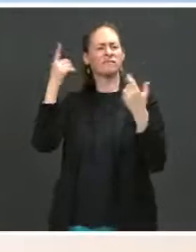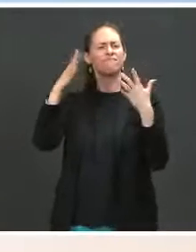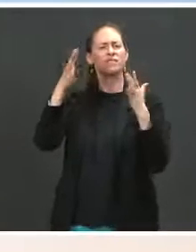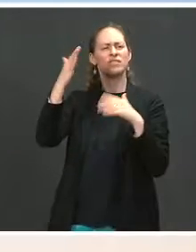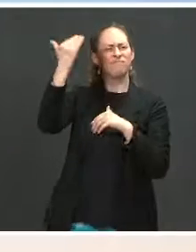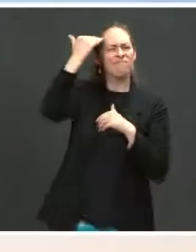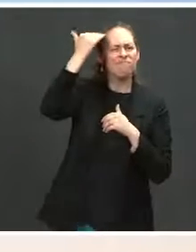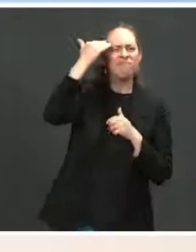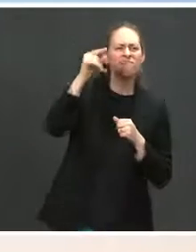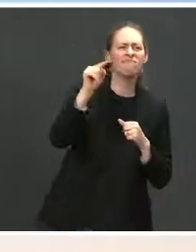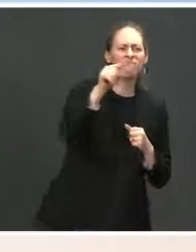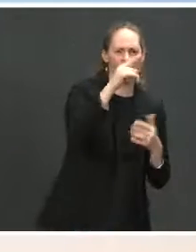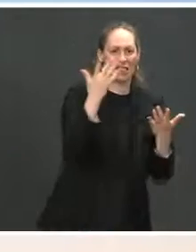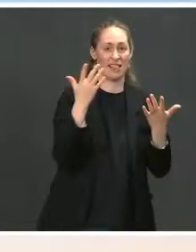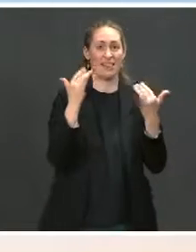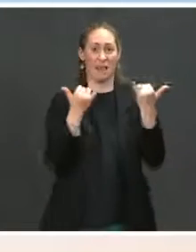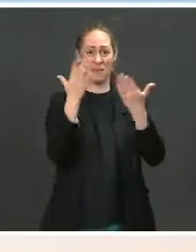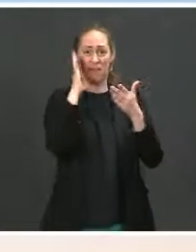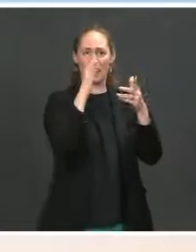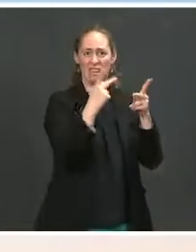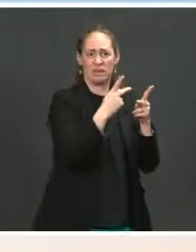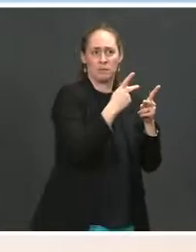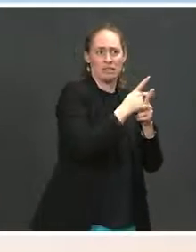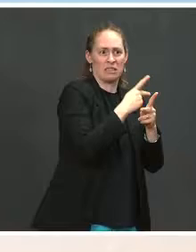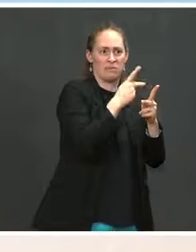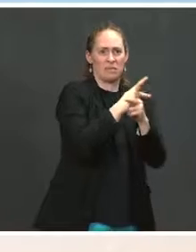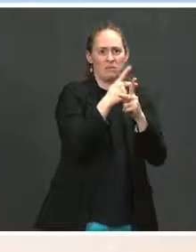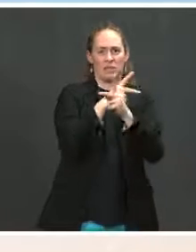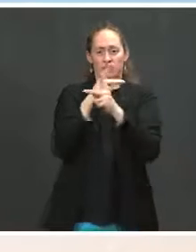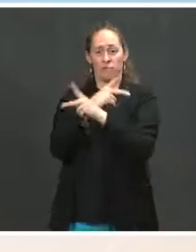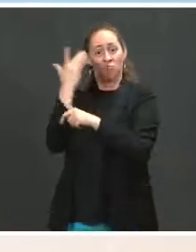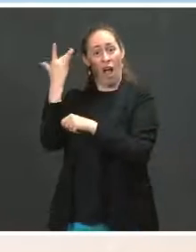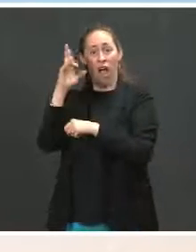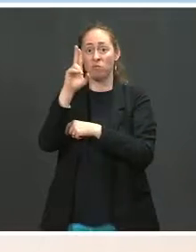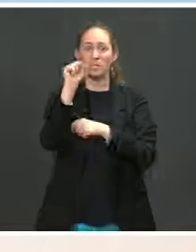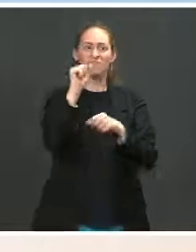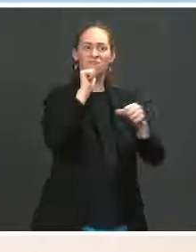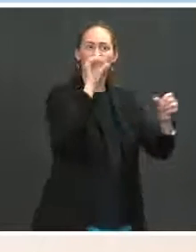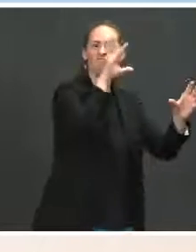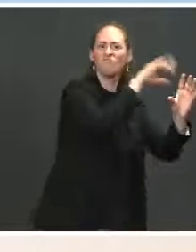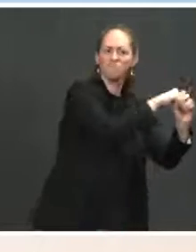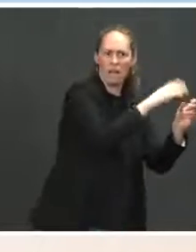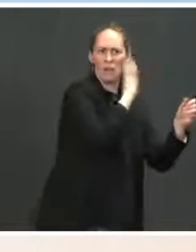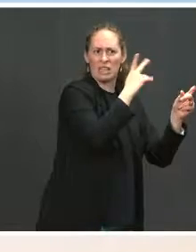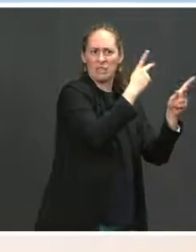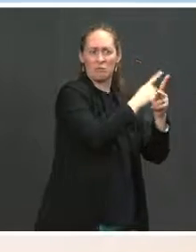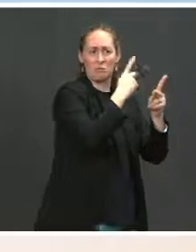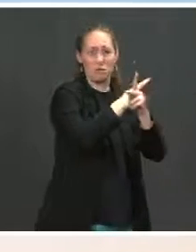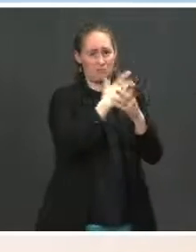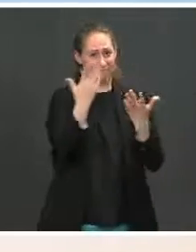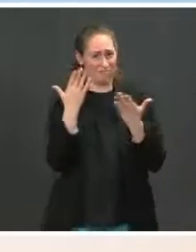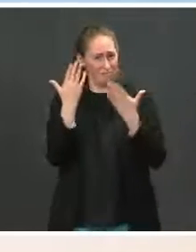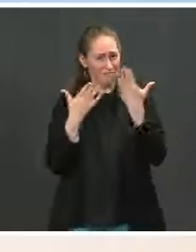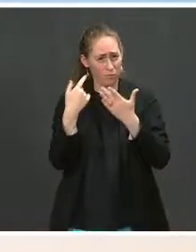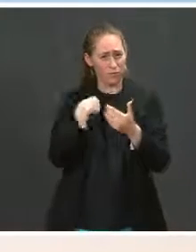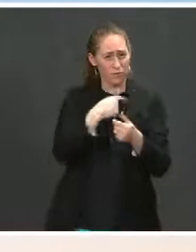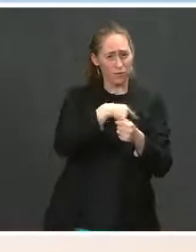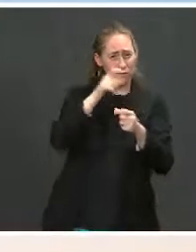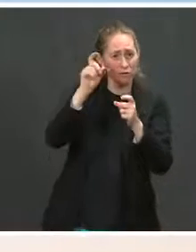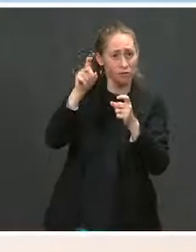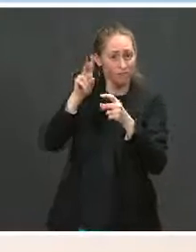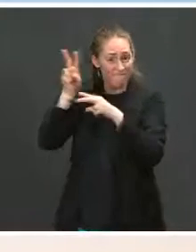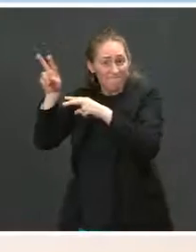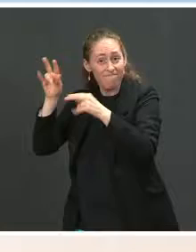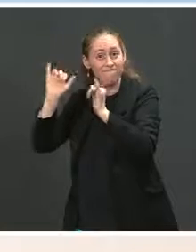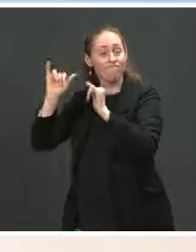without U.S. and coalition support. Should we read into this decision that he has decided that through the scope